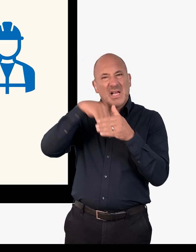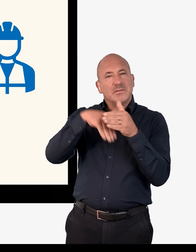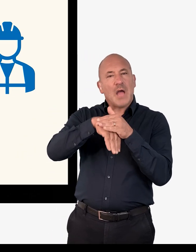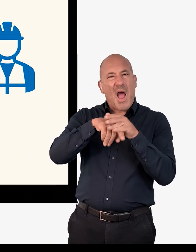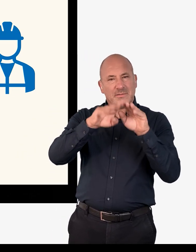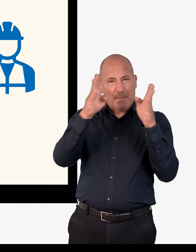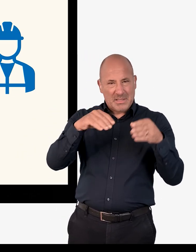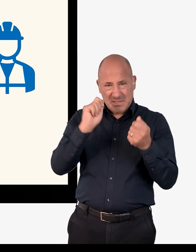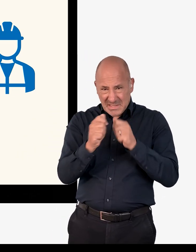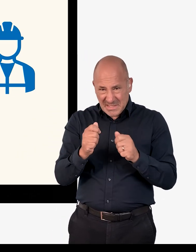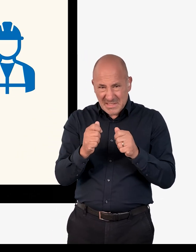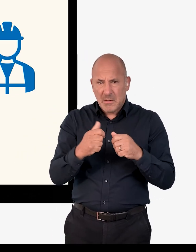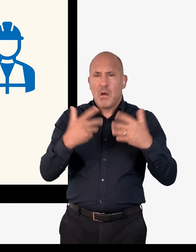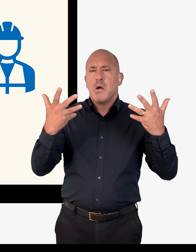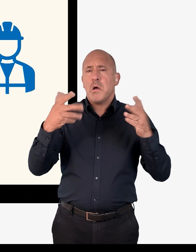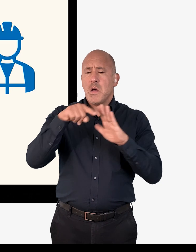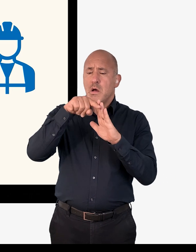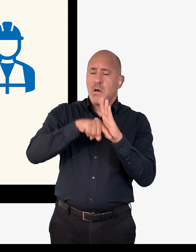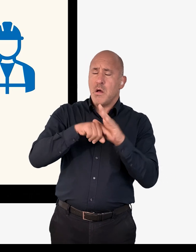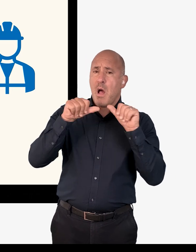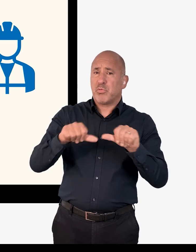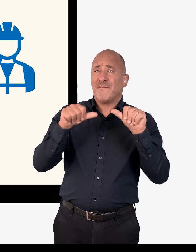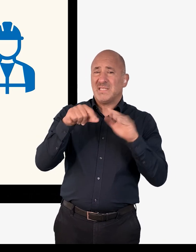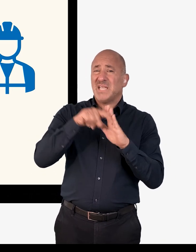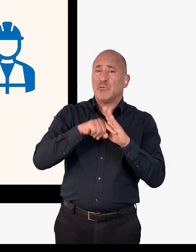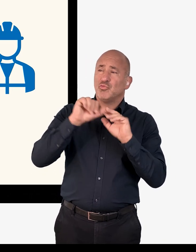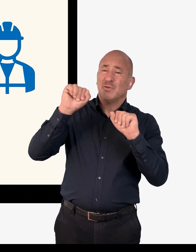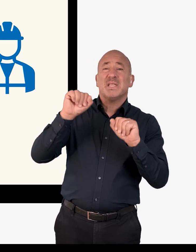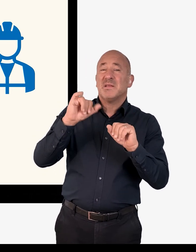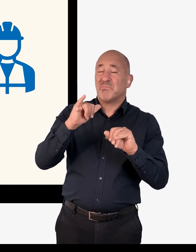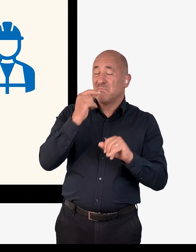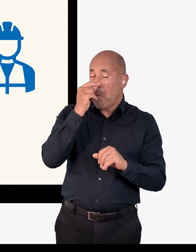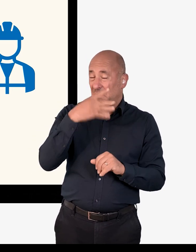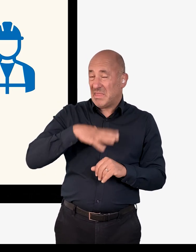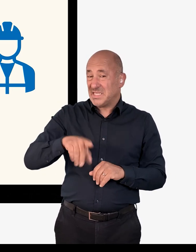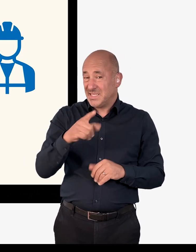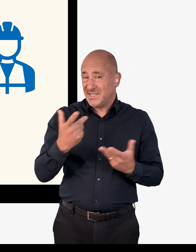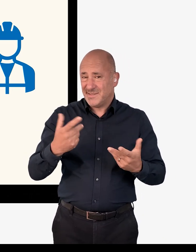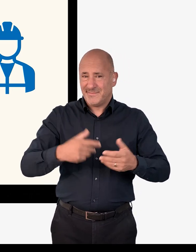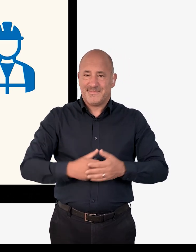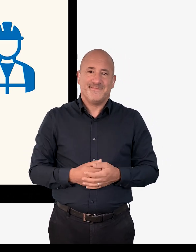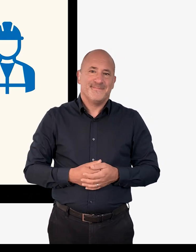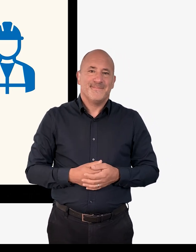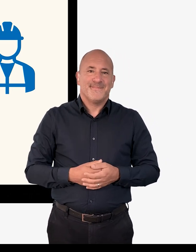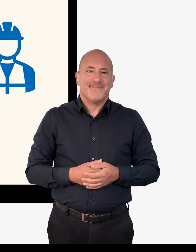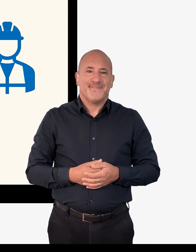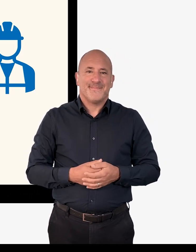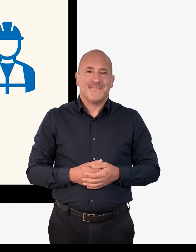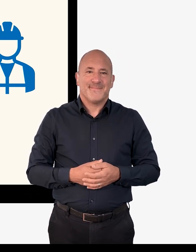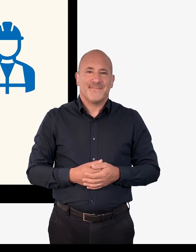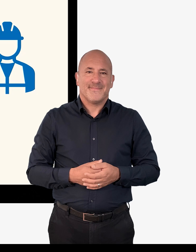work, or amendments to internal structures, then statutory approvals are most likely